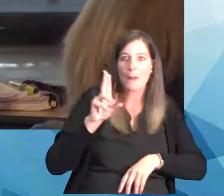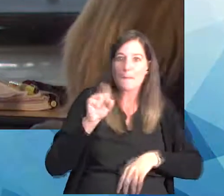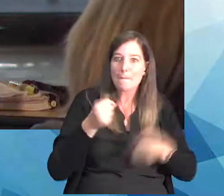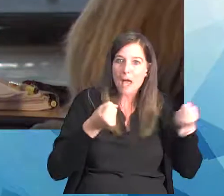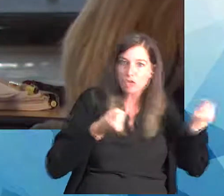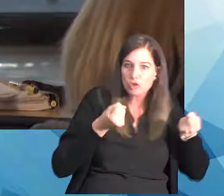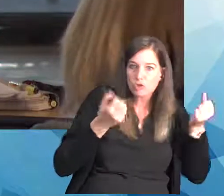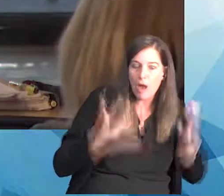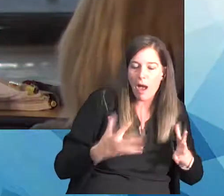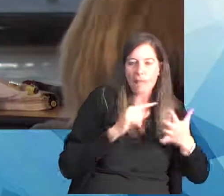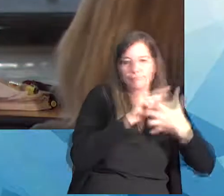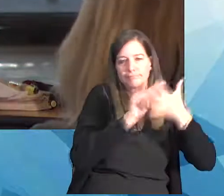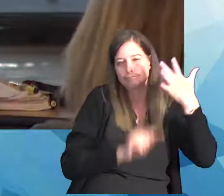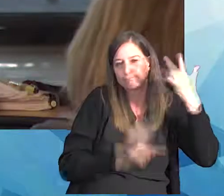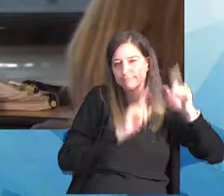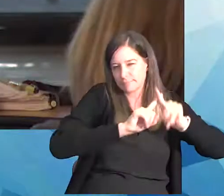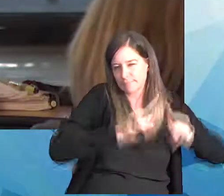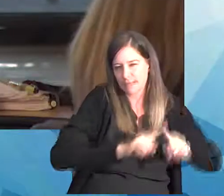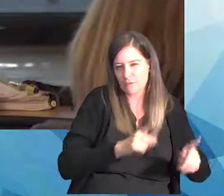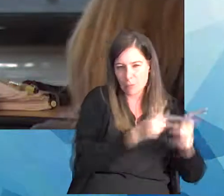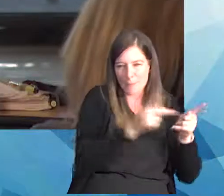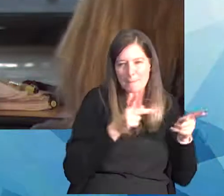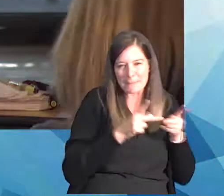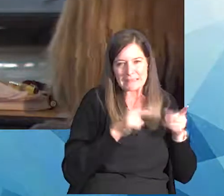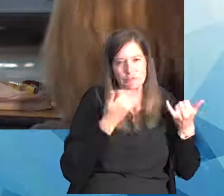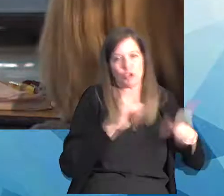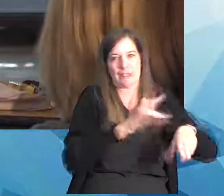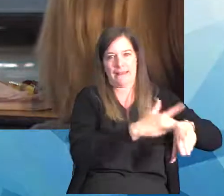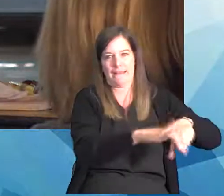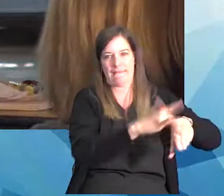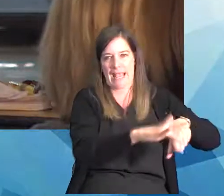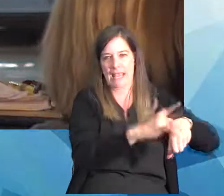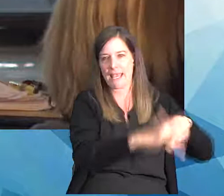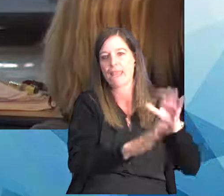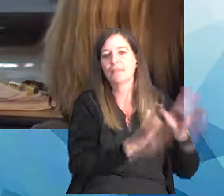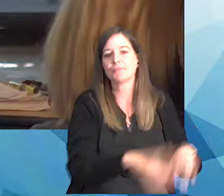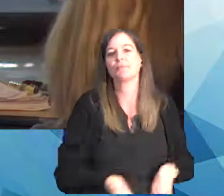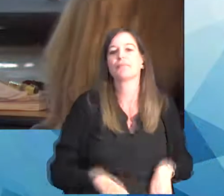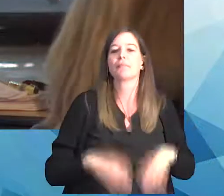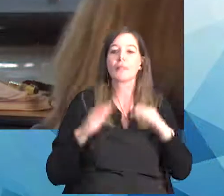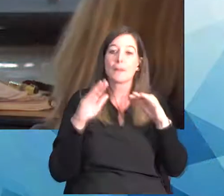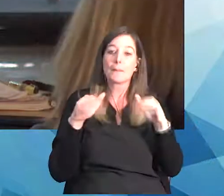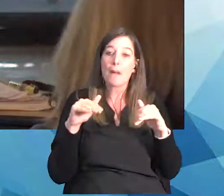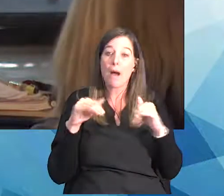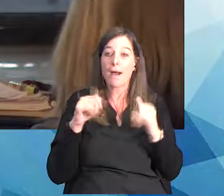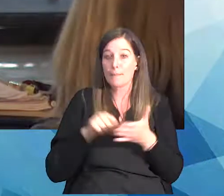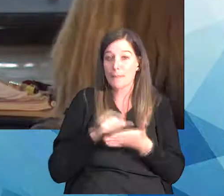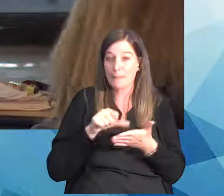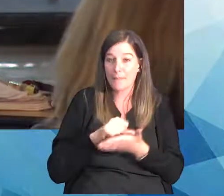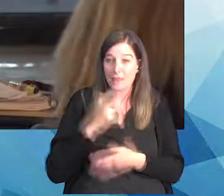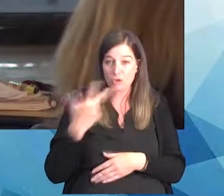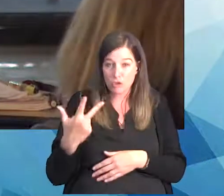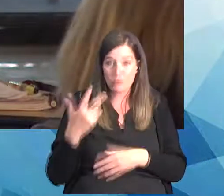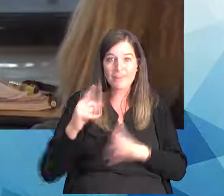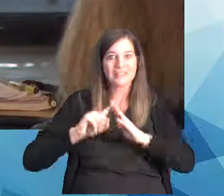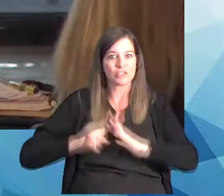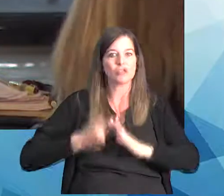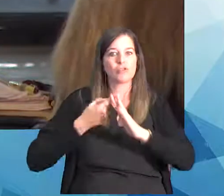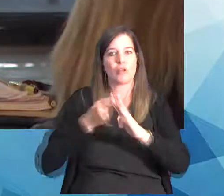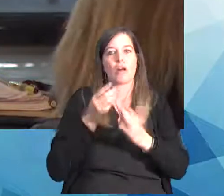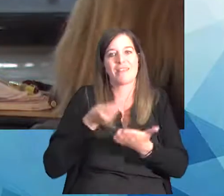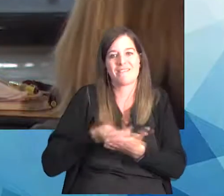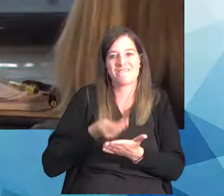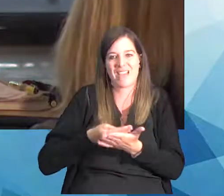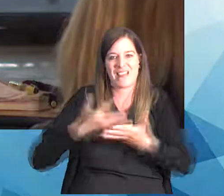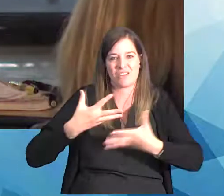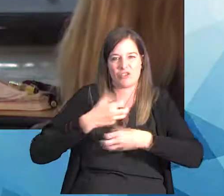various positions. On the bottom of page 3 begins the financial summary, where we begin to compare